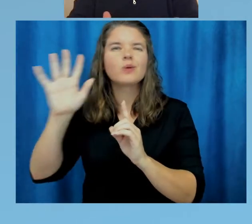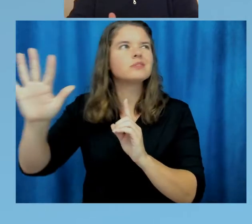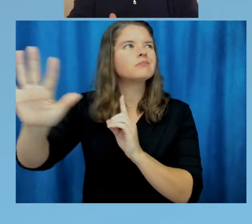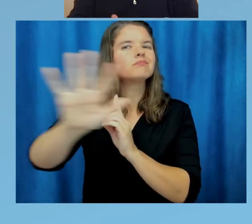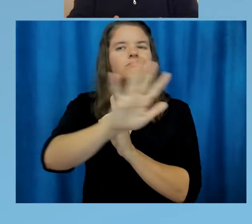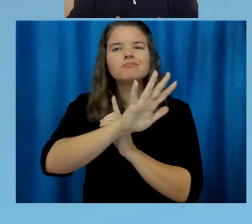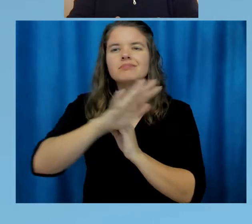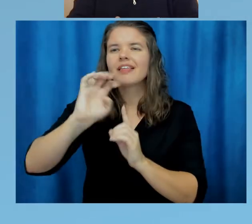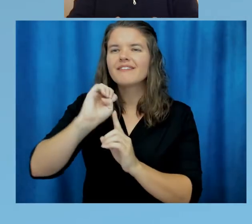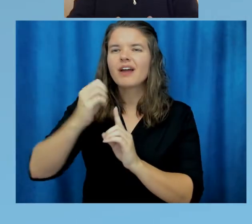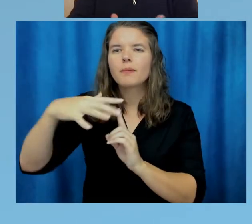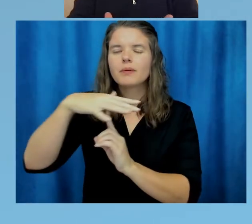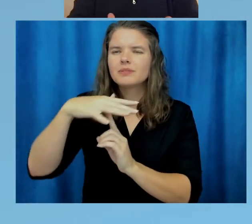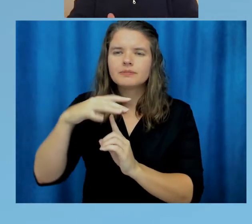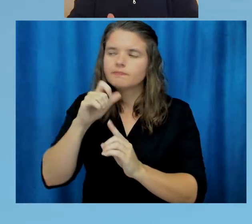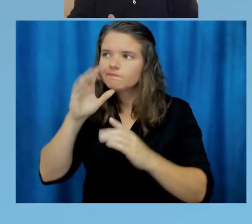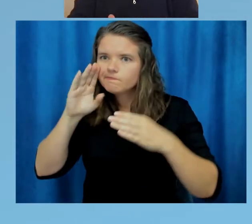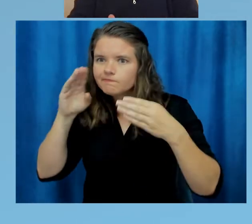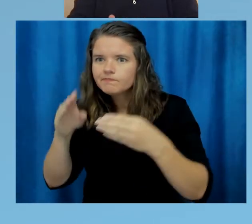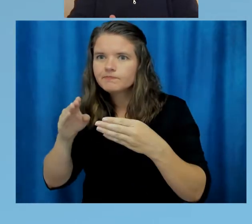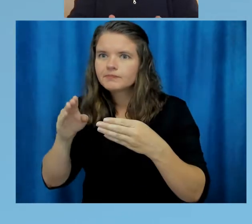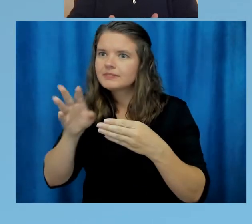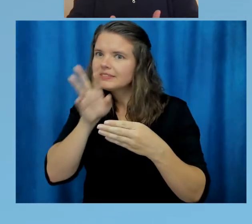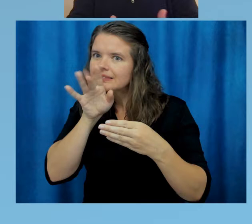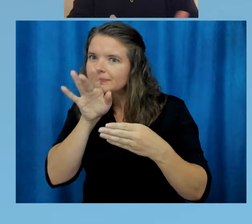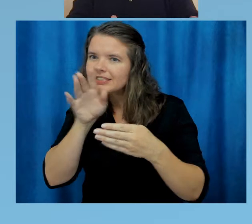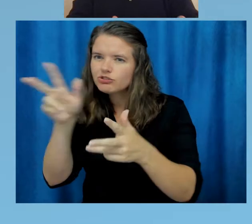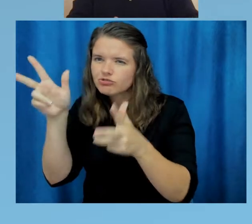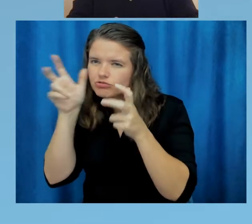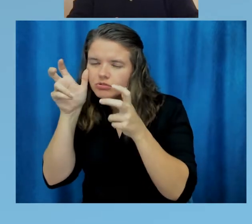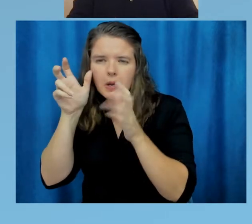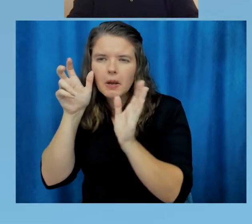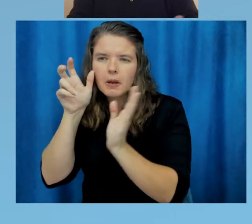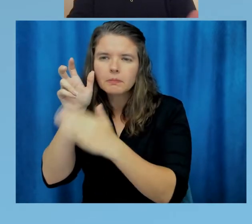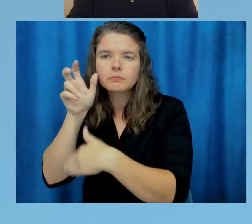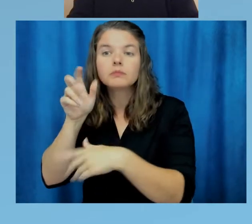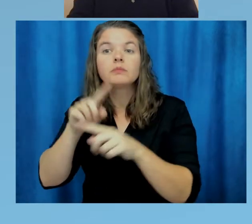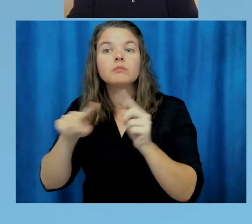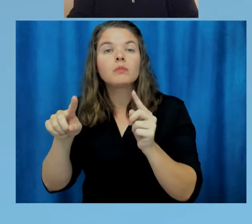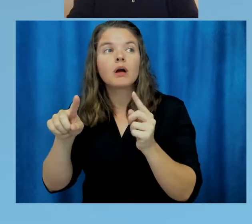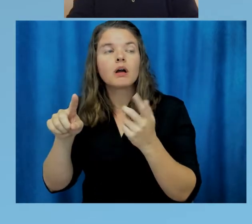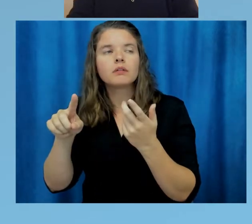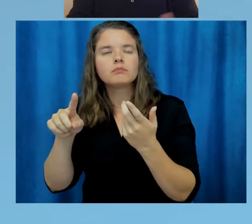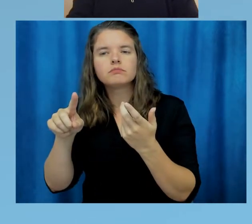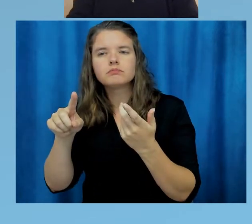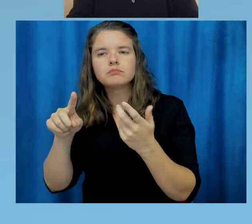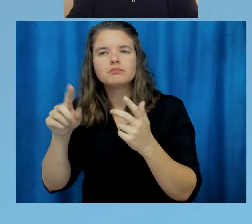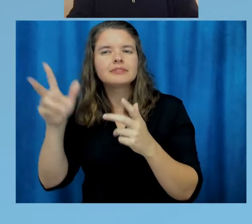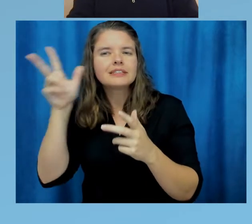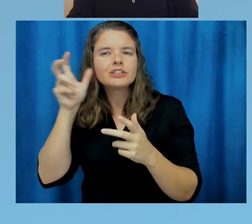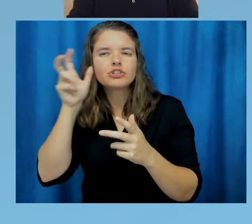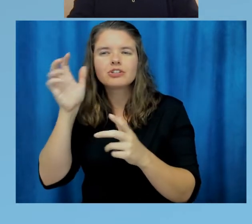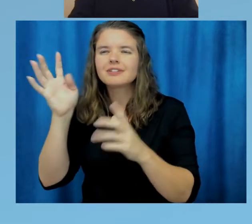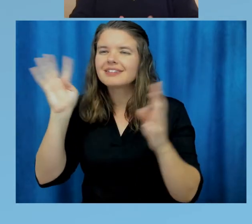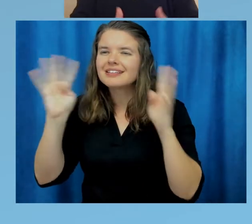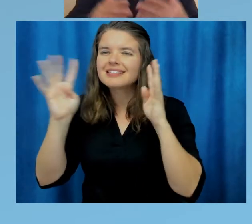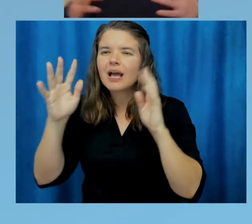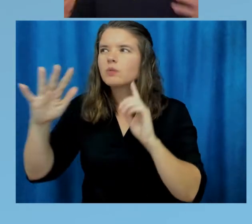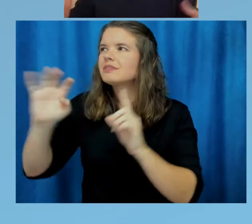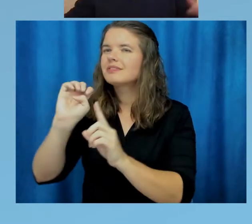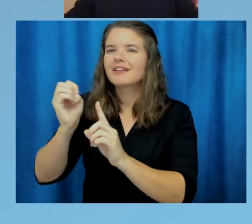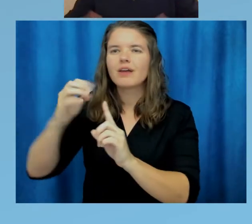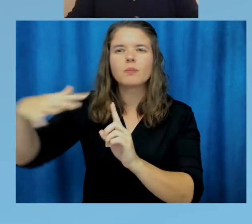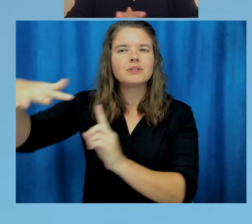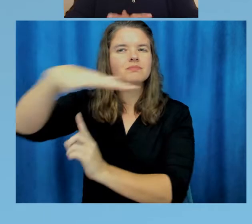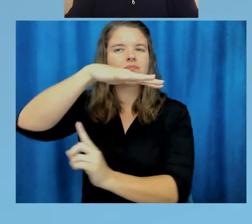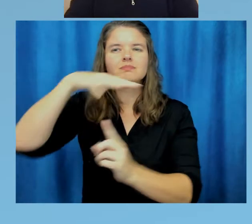hear environmental sounds. They weren't so worried about being able to hear people speak and understand that. They just wanted to hear